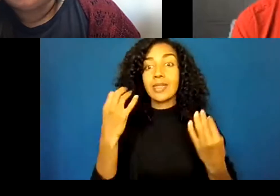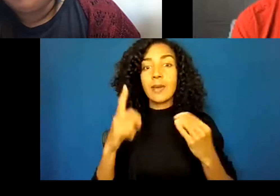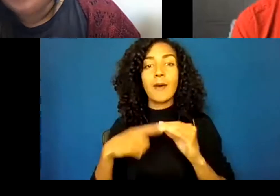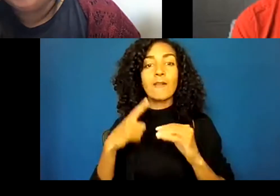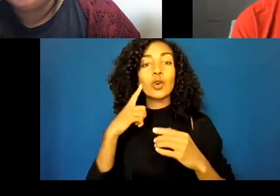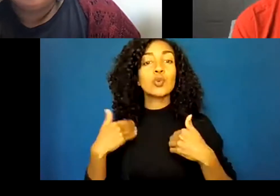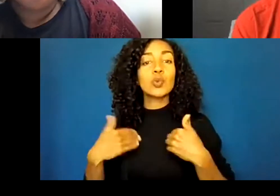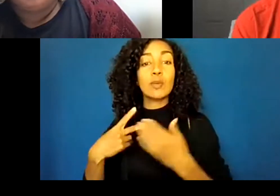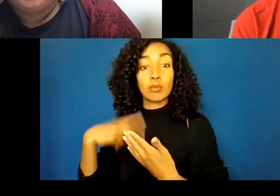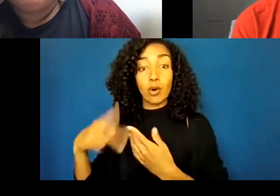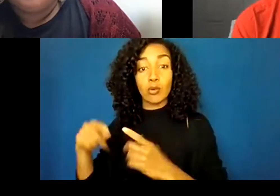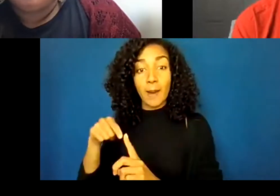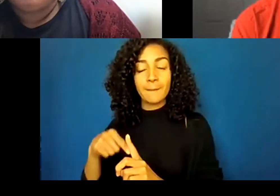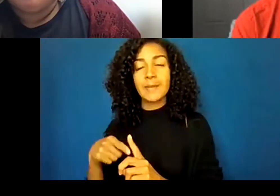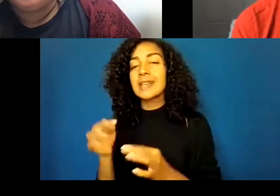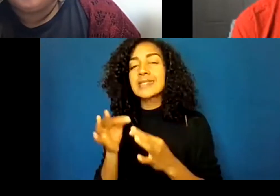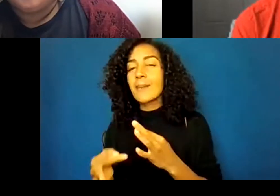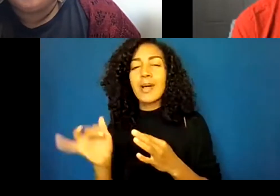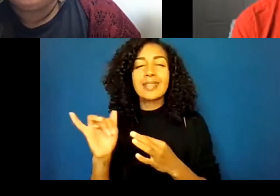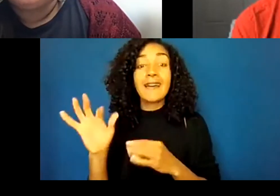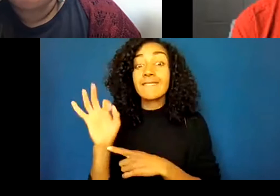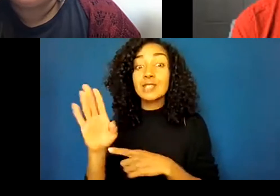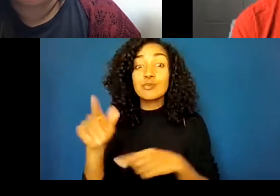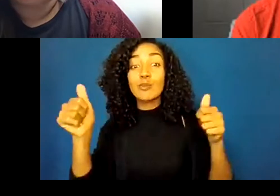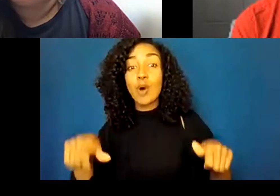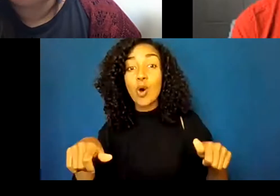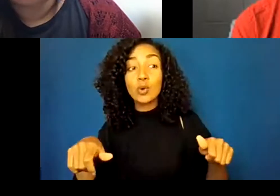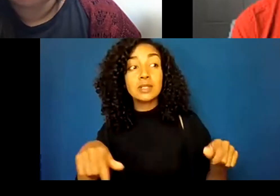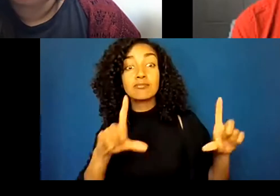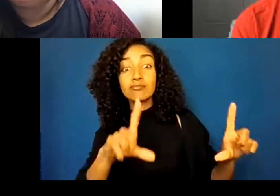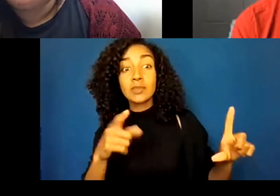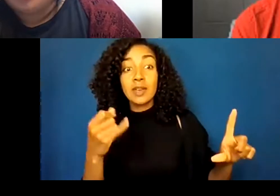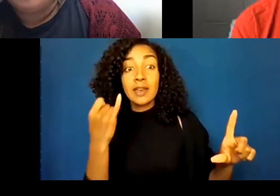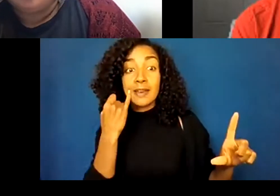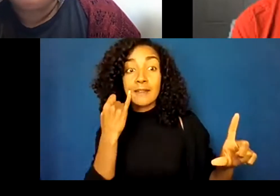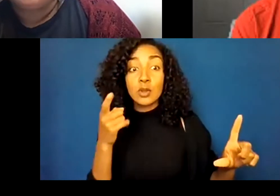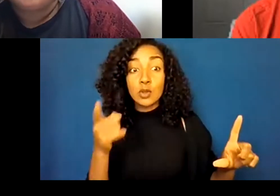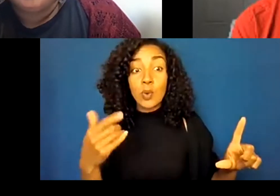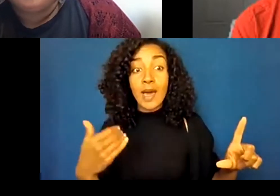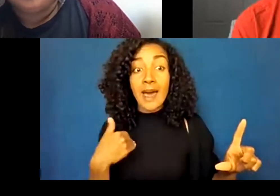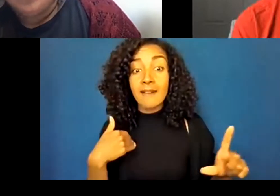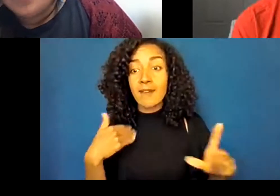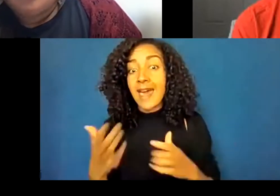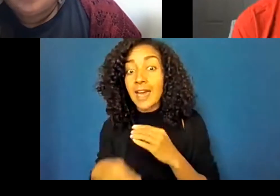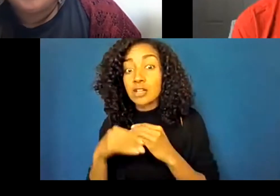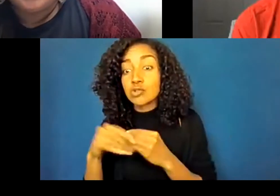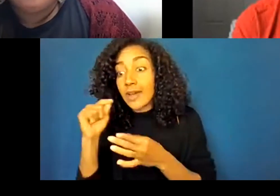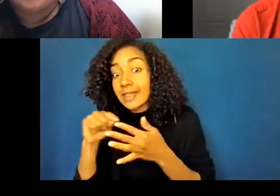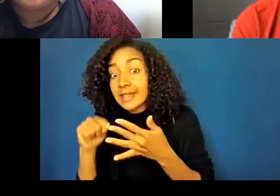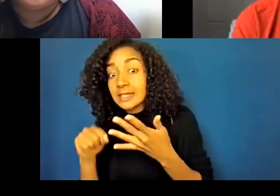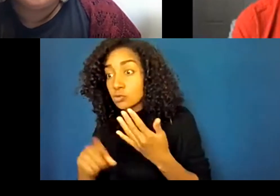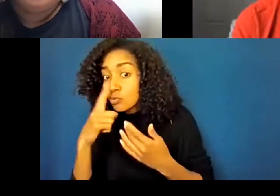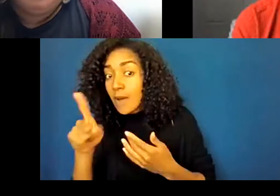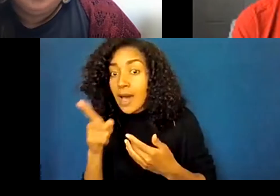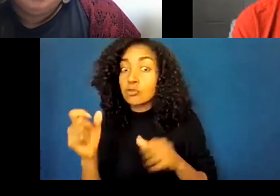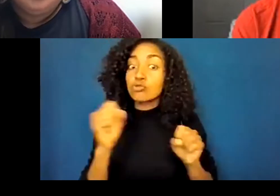simple as putting out a Facebook post like, hey, if you have extra subsistence food, can you drop it off to this area so our kids have